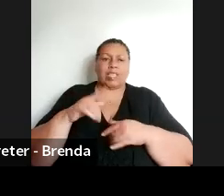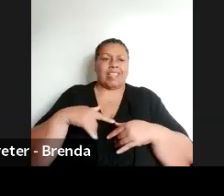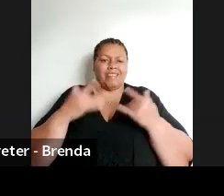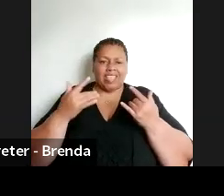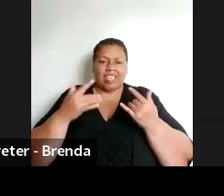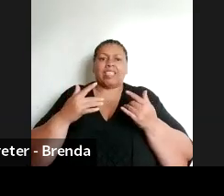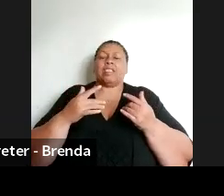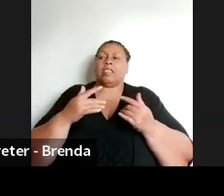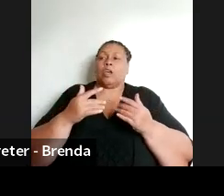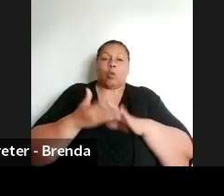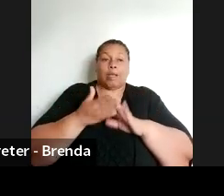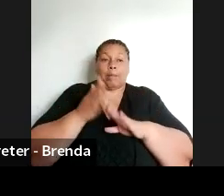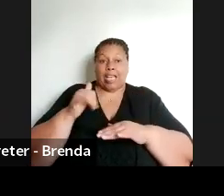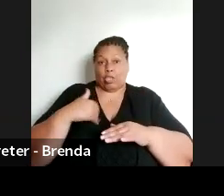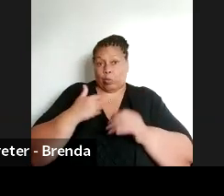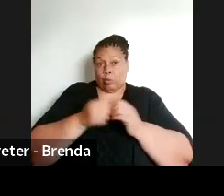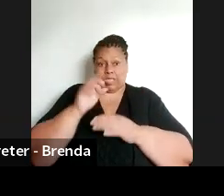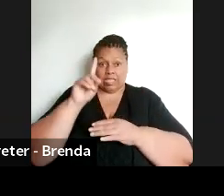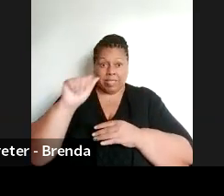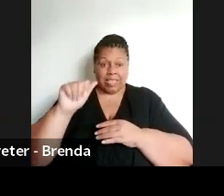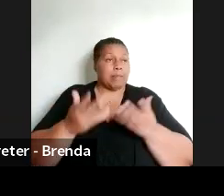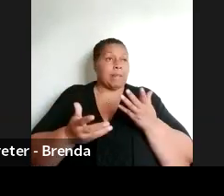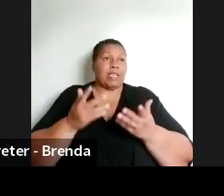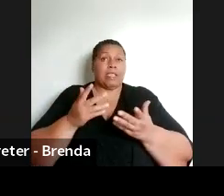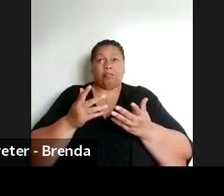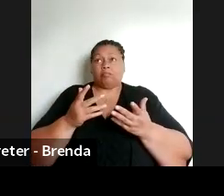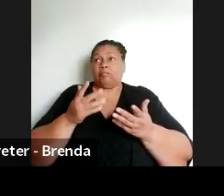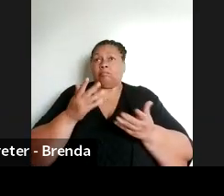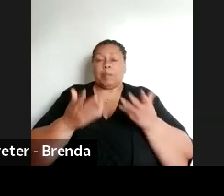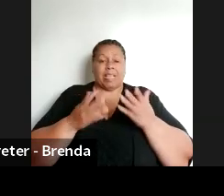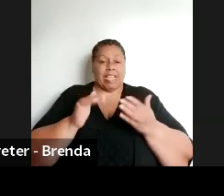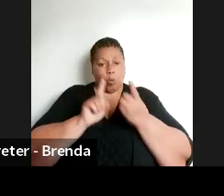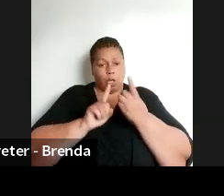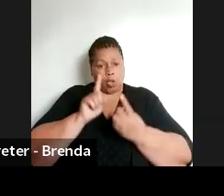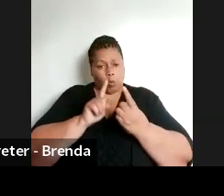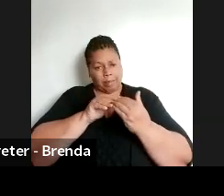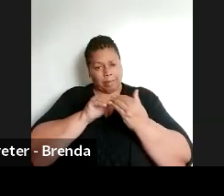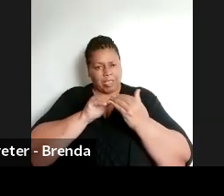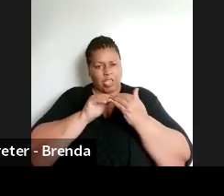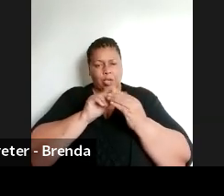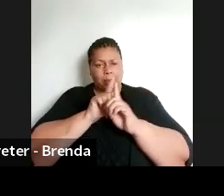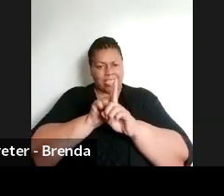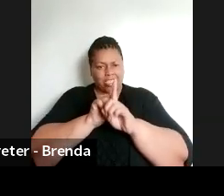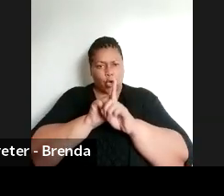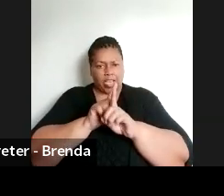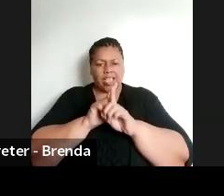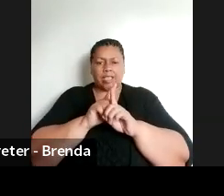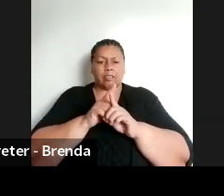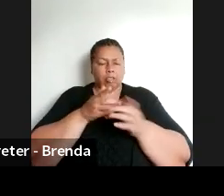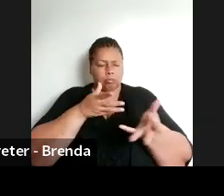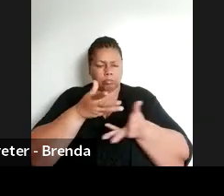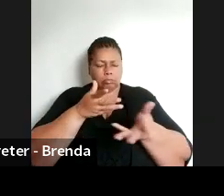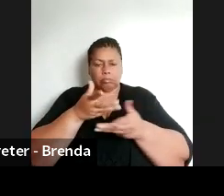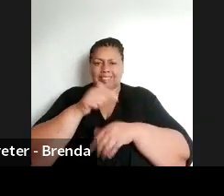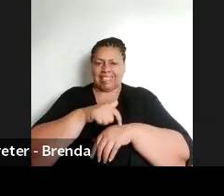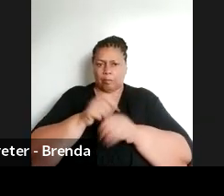disabilities. Maybe even like if you could do like a one-on-one peer mentoring thing to spend time with the youth who, even if they